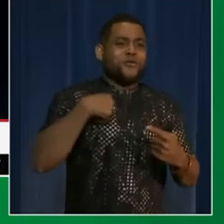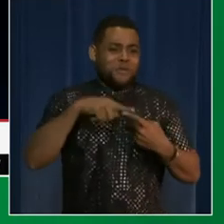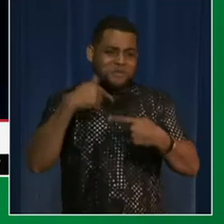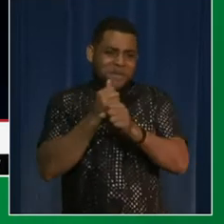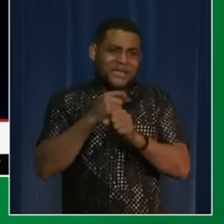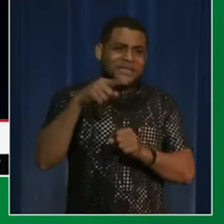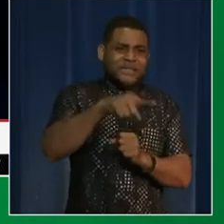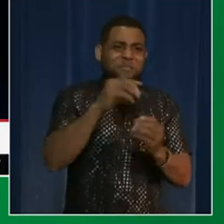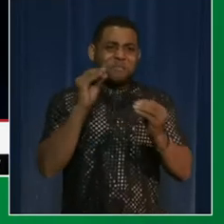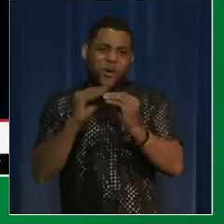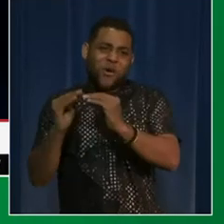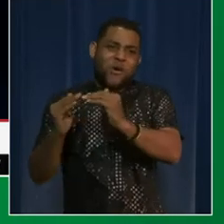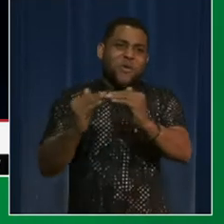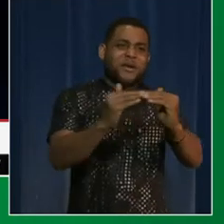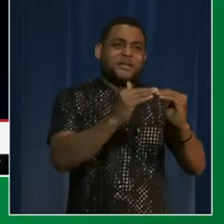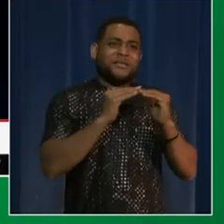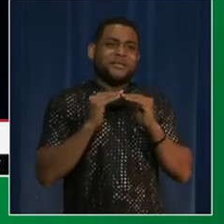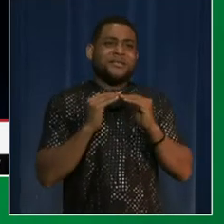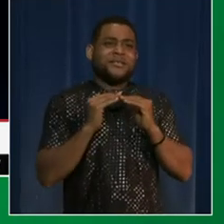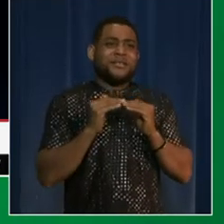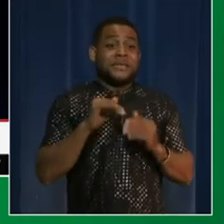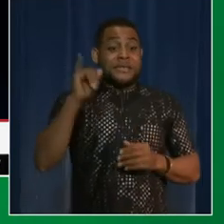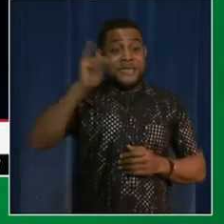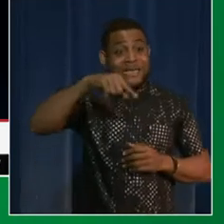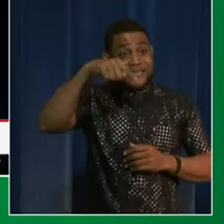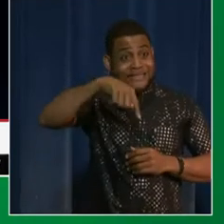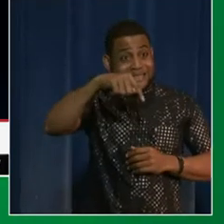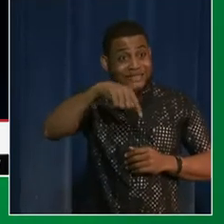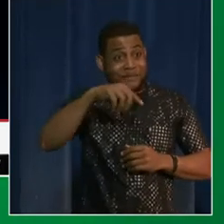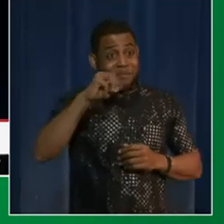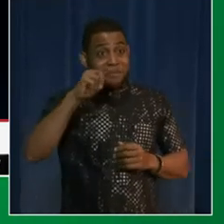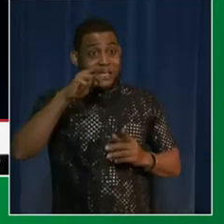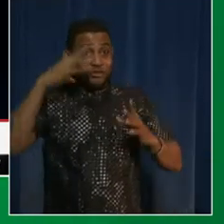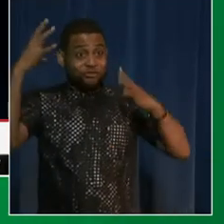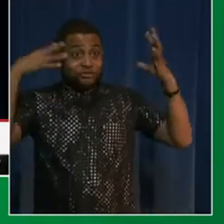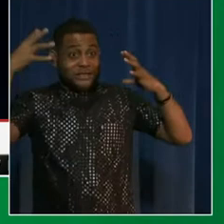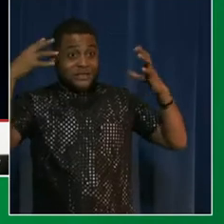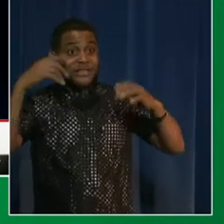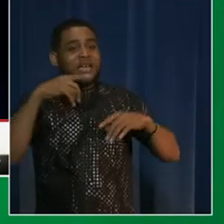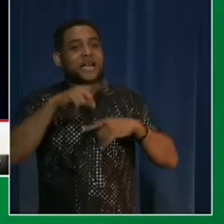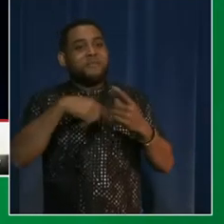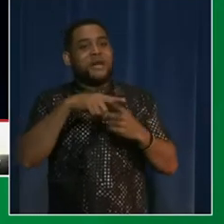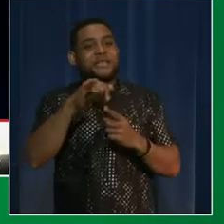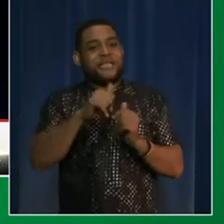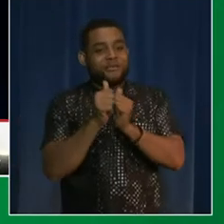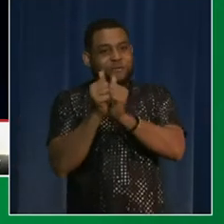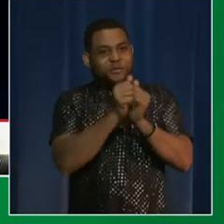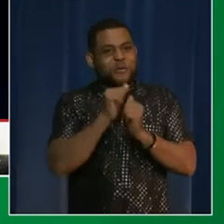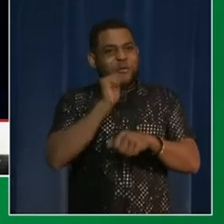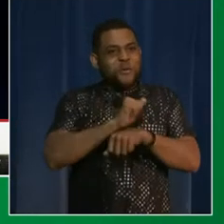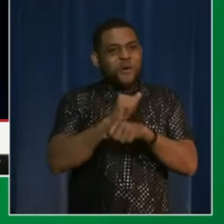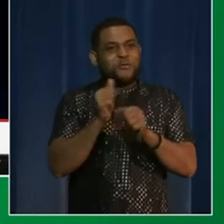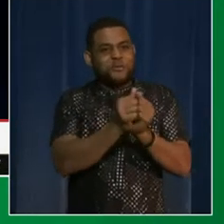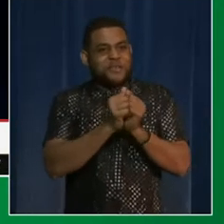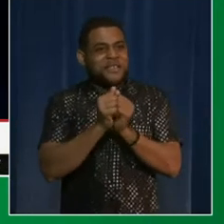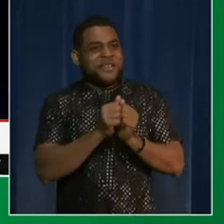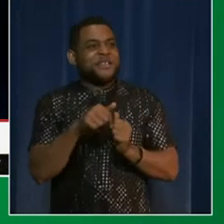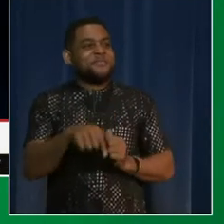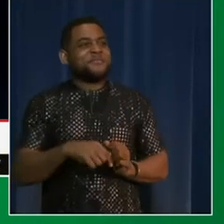So that's what today was all about. I got to say that it is great to be back in person again. I just have to remind